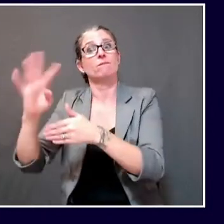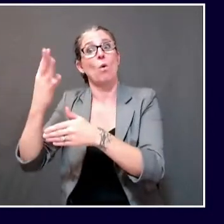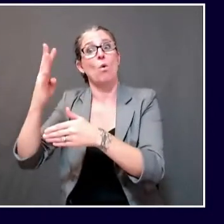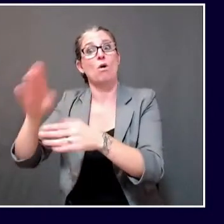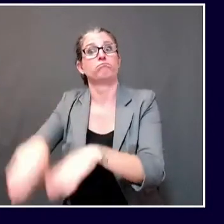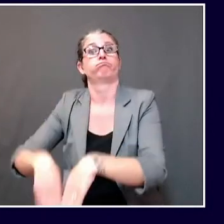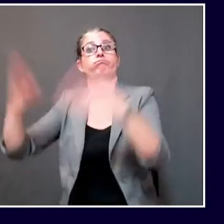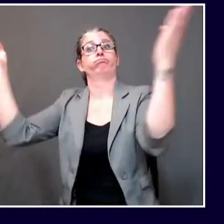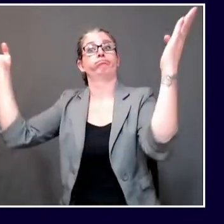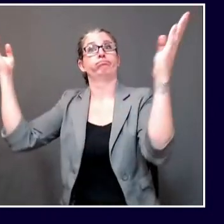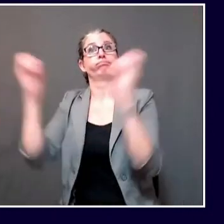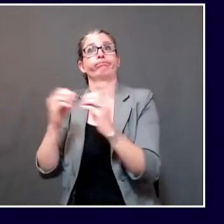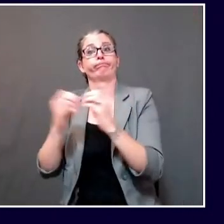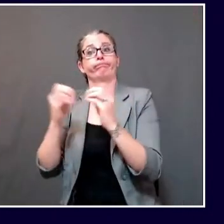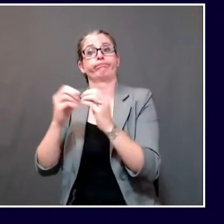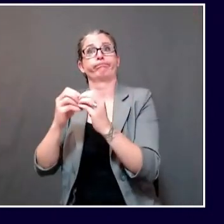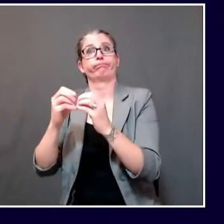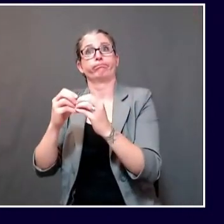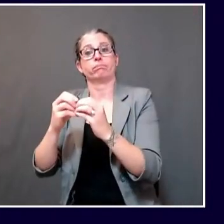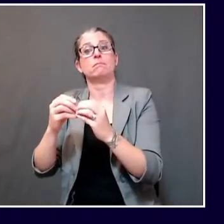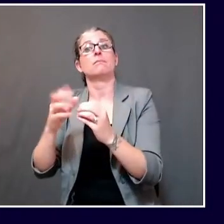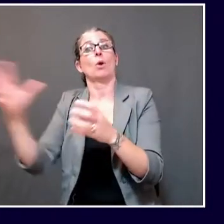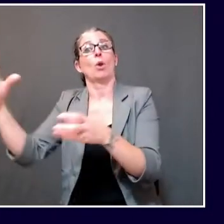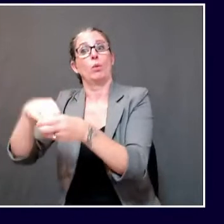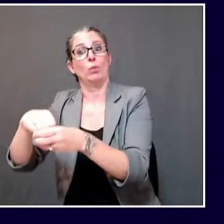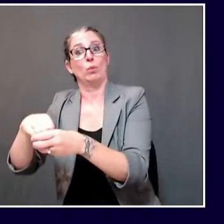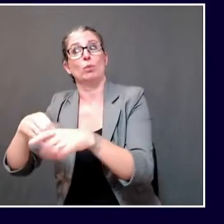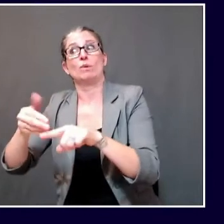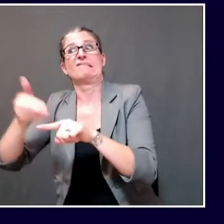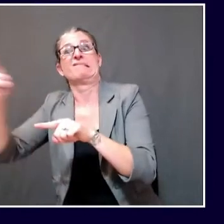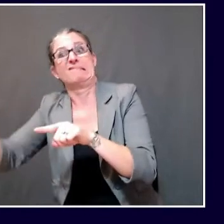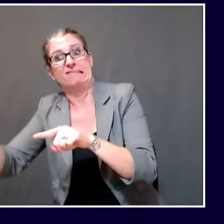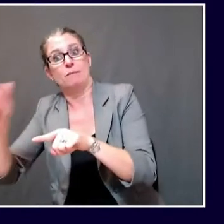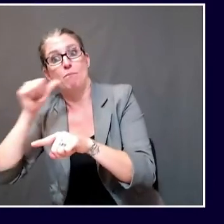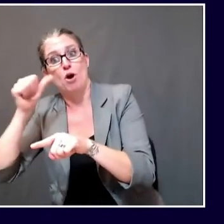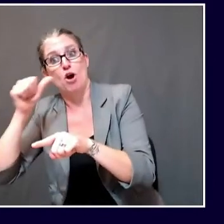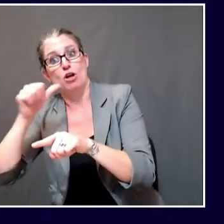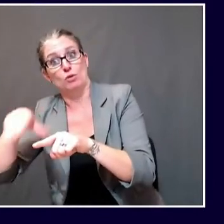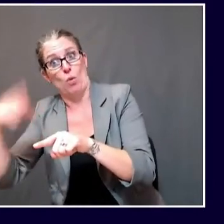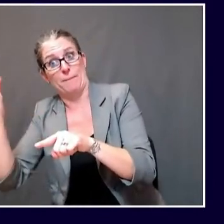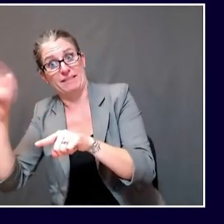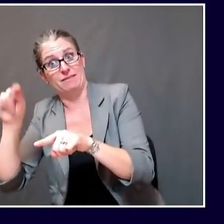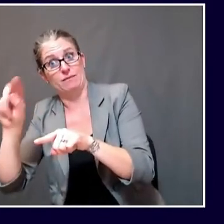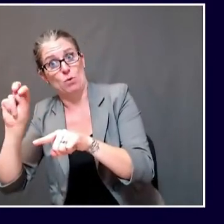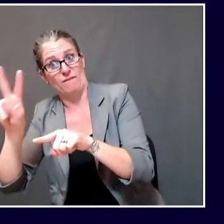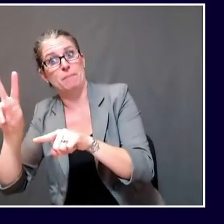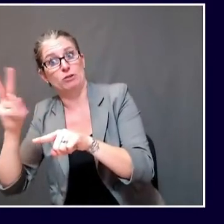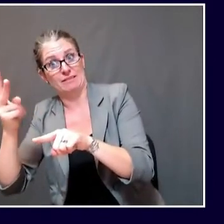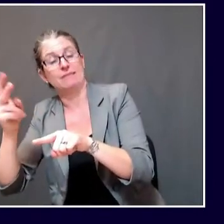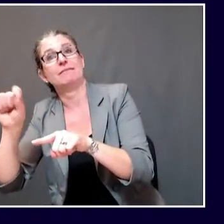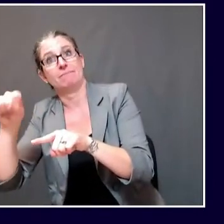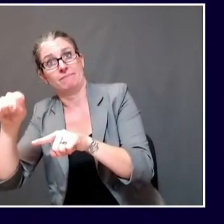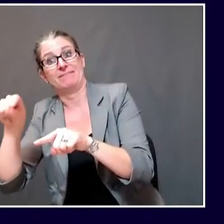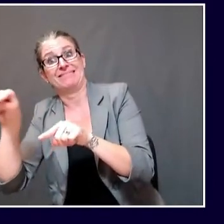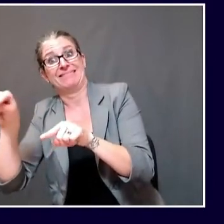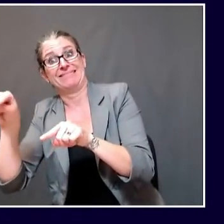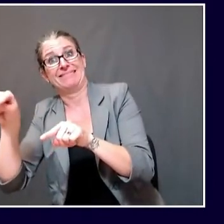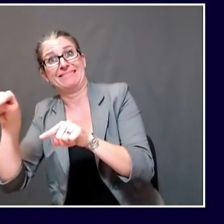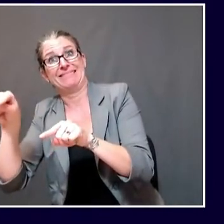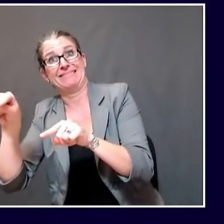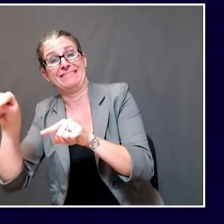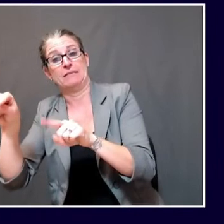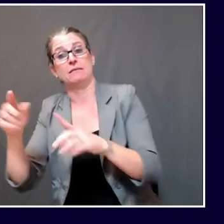we launched that or announced that back in, I believe, April, we've always taken the view that there may be regional